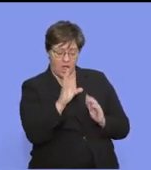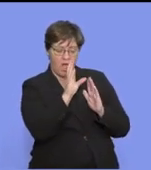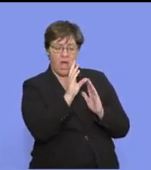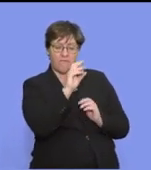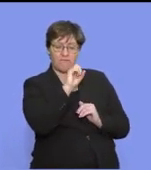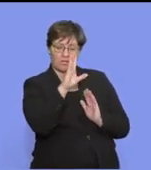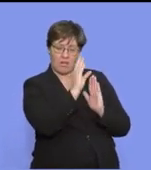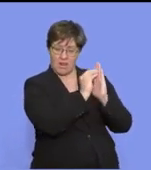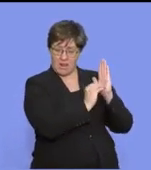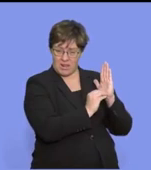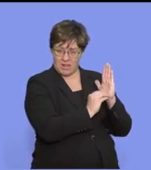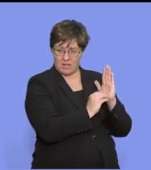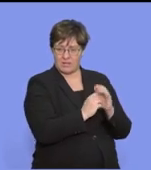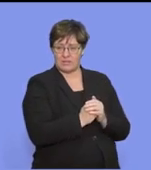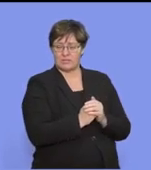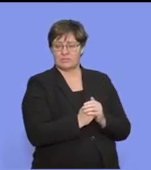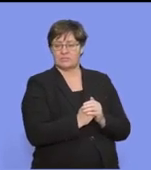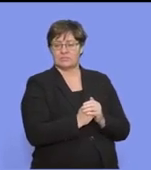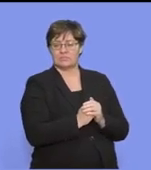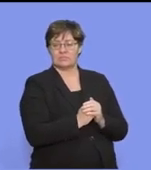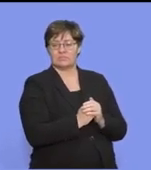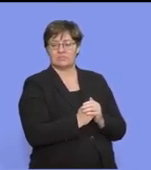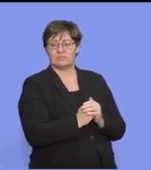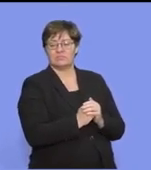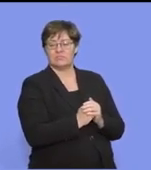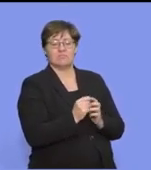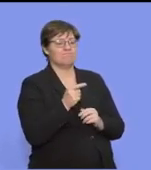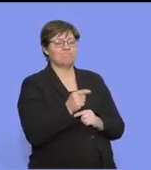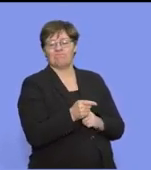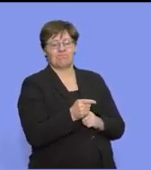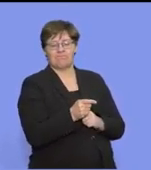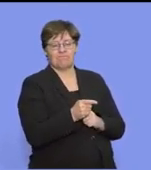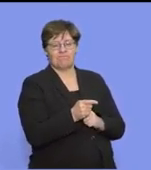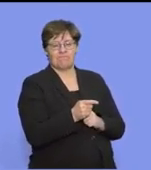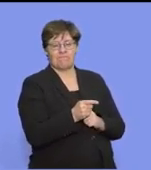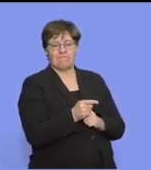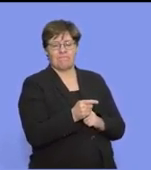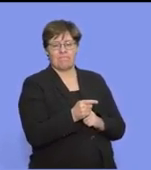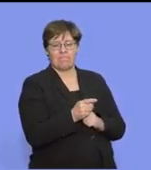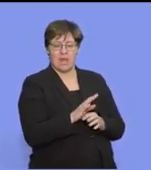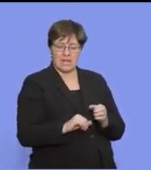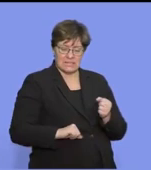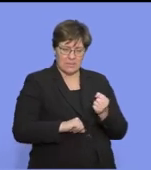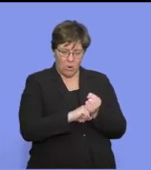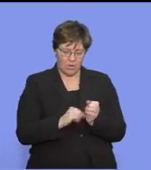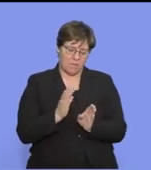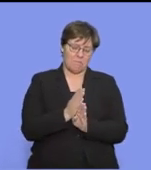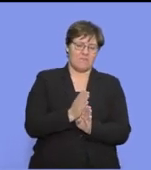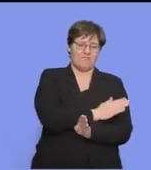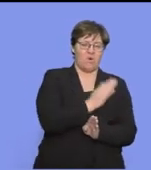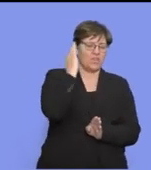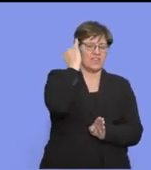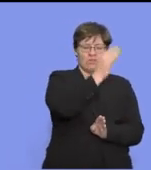Okay, so they believed that the fossil record, so they said no, when they studied the fossil record, it